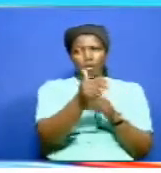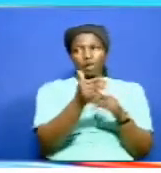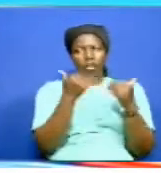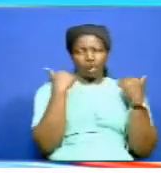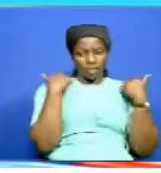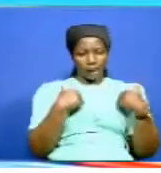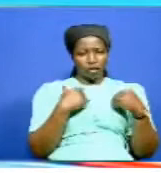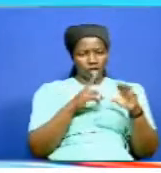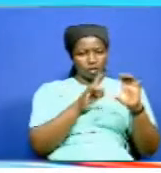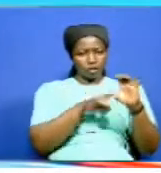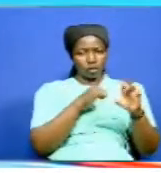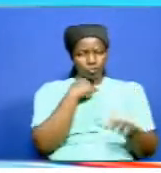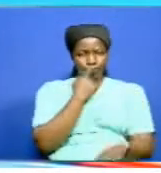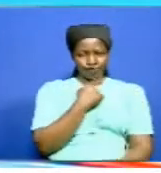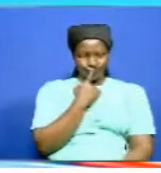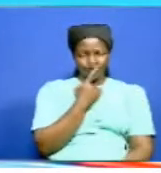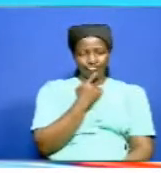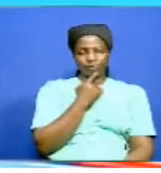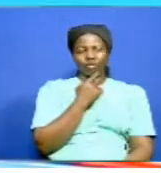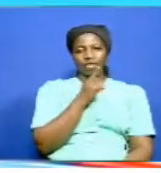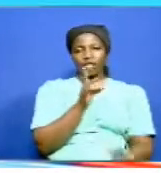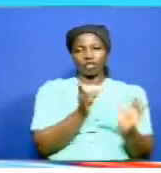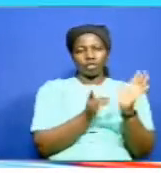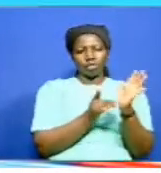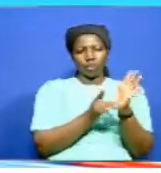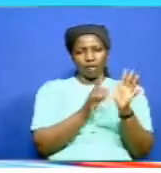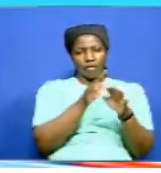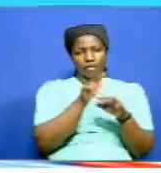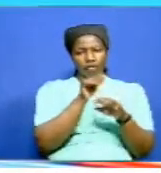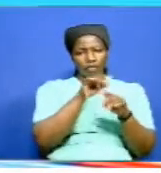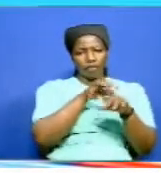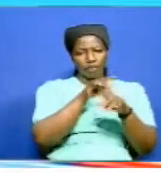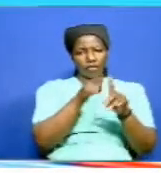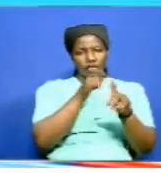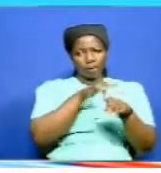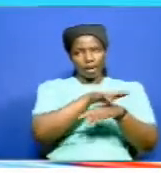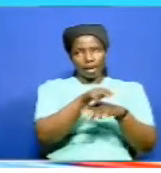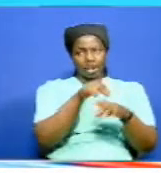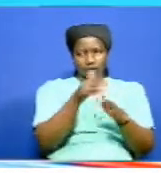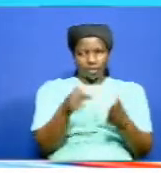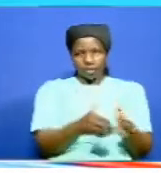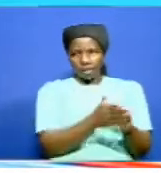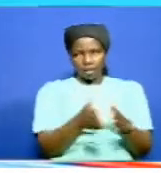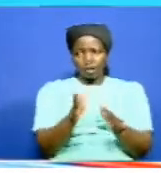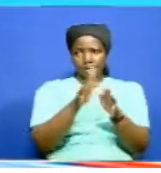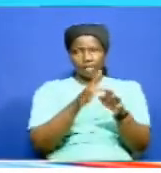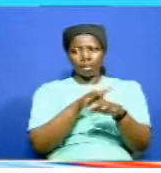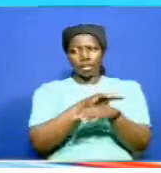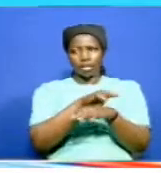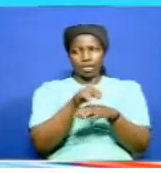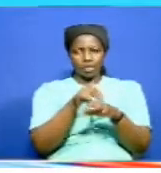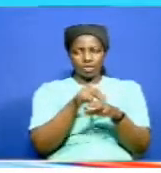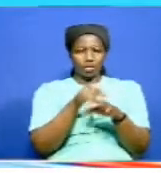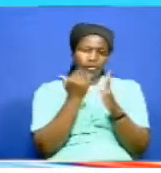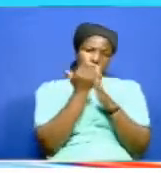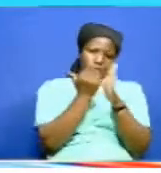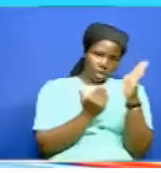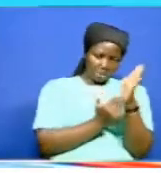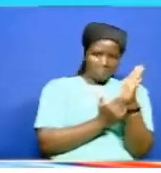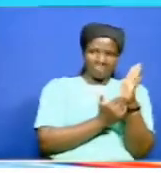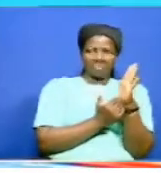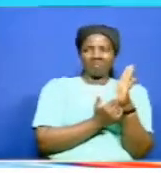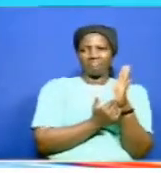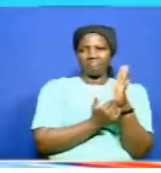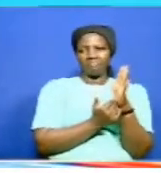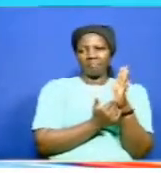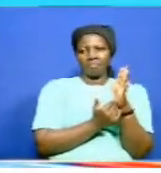joined by Daktari here from the National Strategic Public Health Programs, where she is the head, and that is Dr.